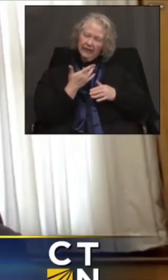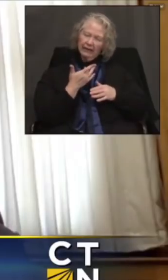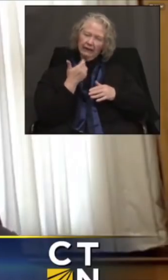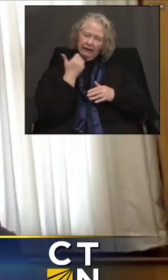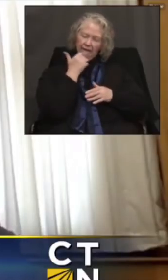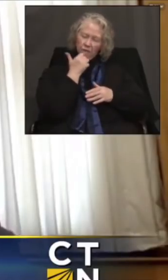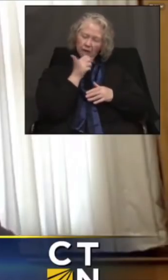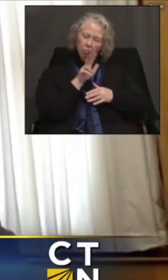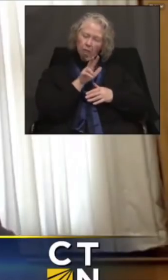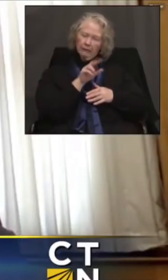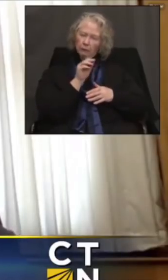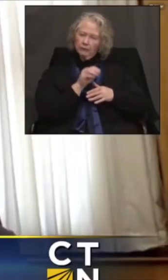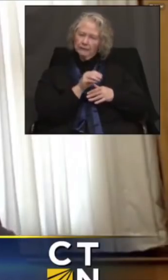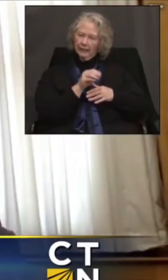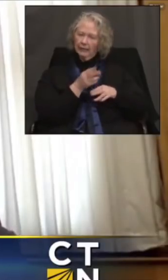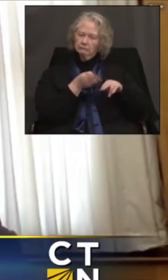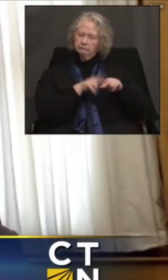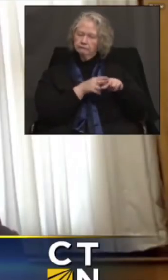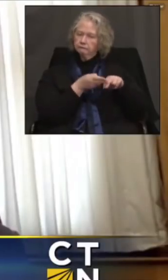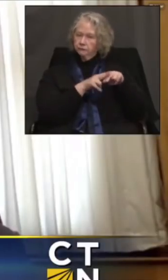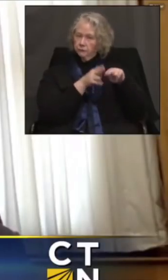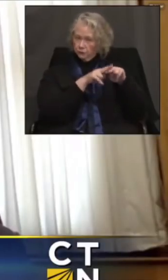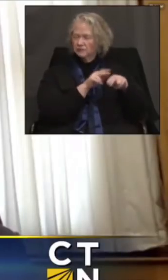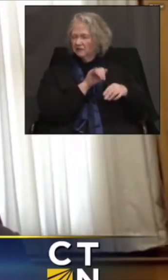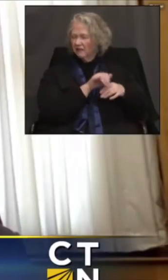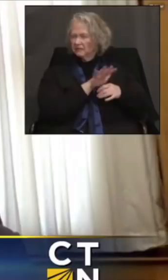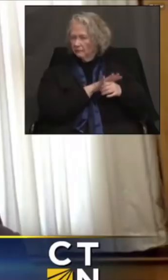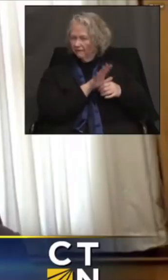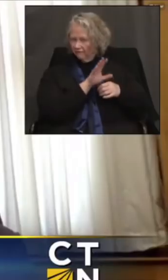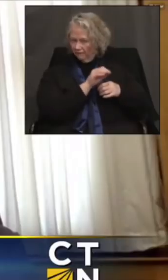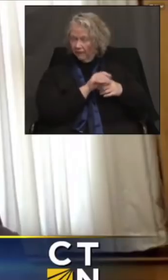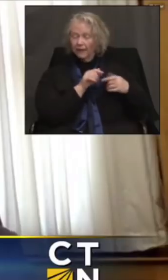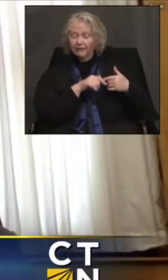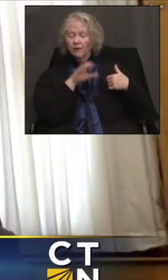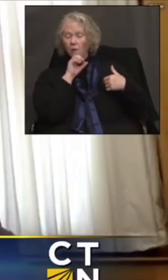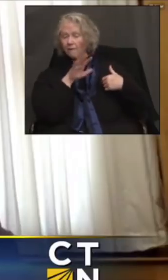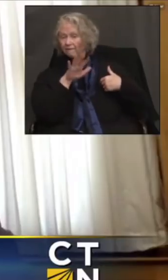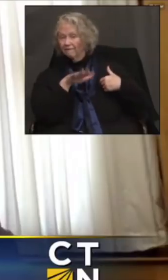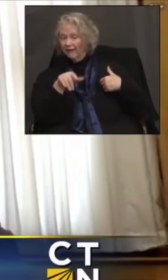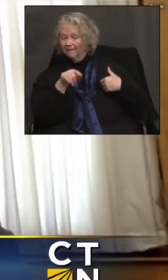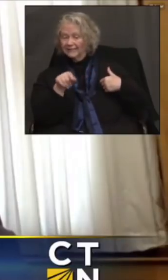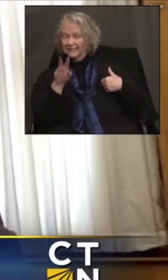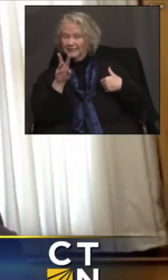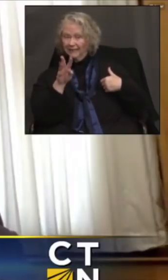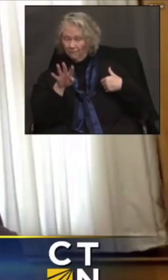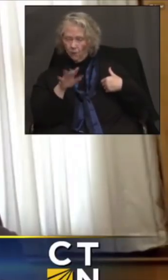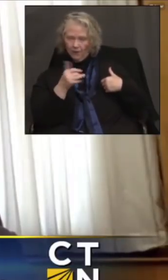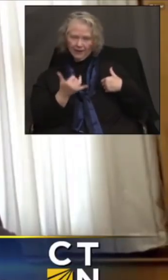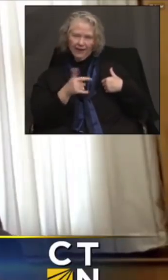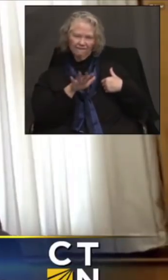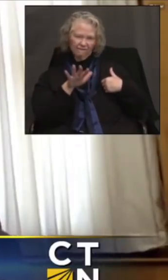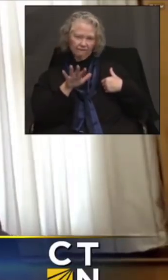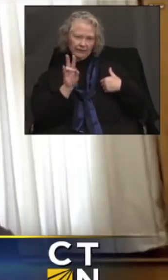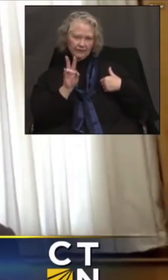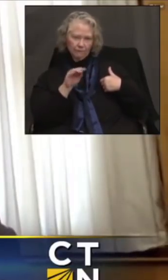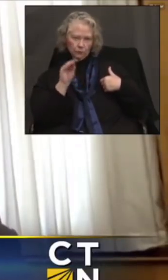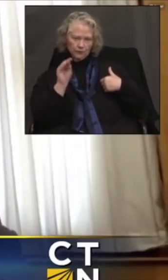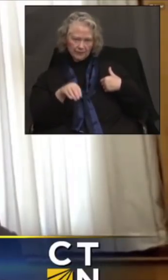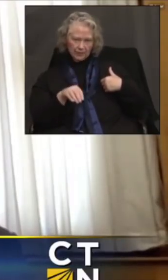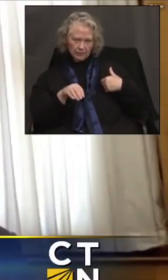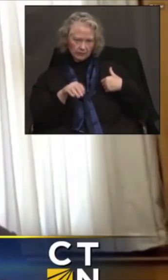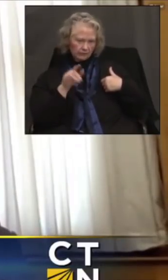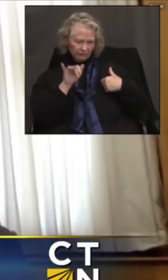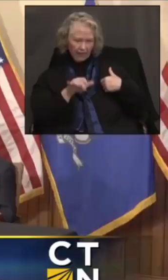between now and then. So that'll get us up to about 50%. And then the 55 to 64 is currently at 57% just for that